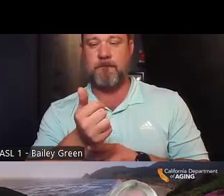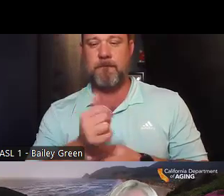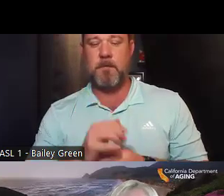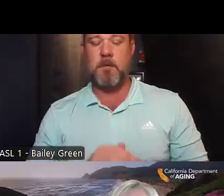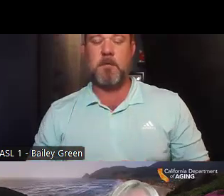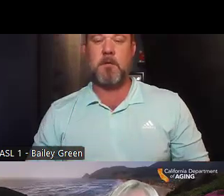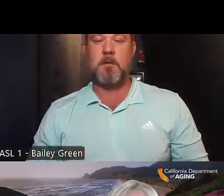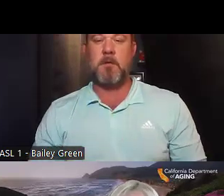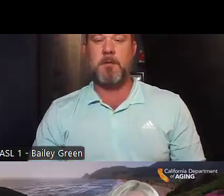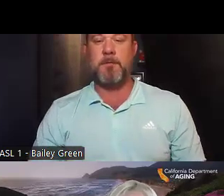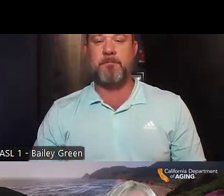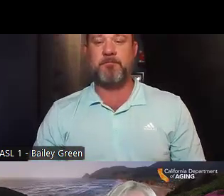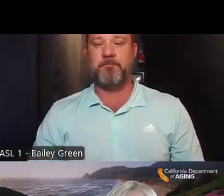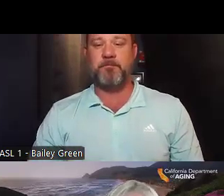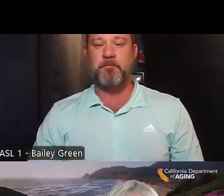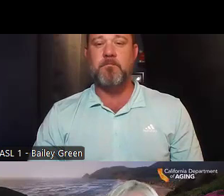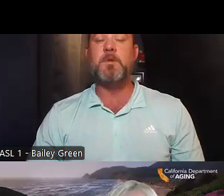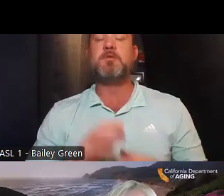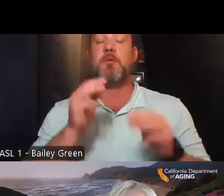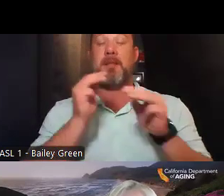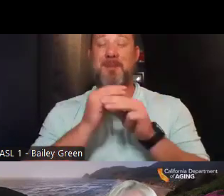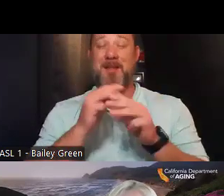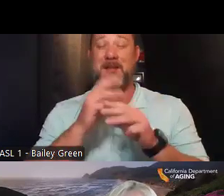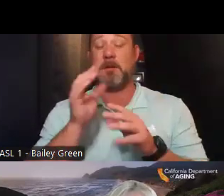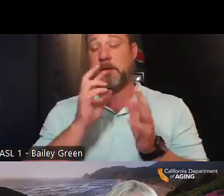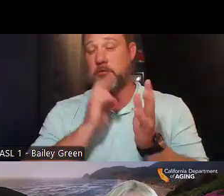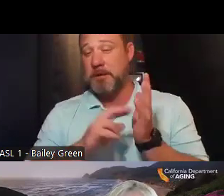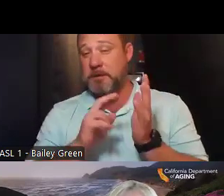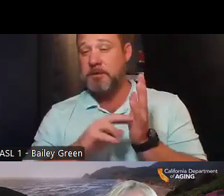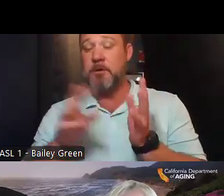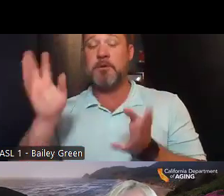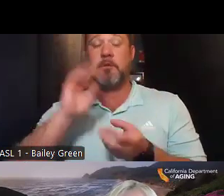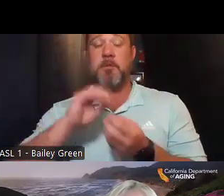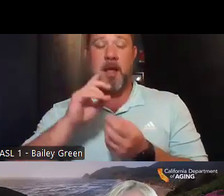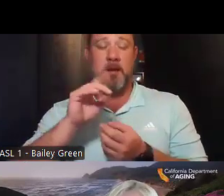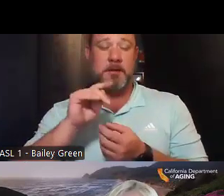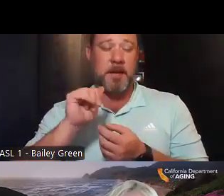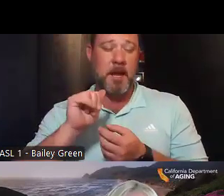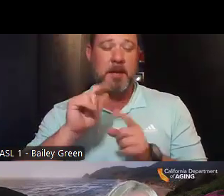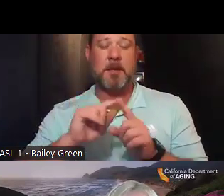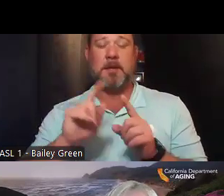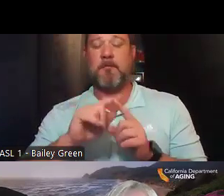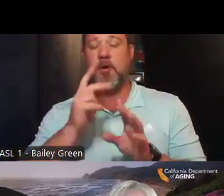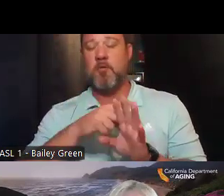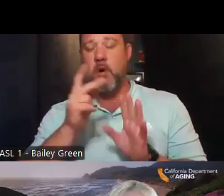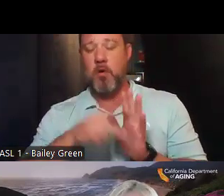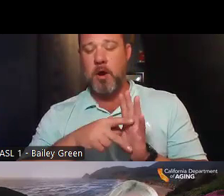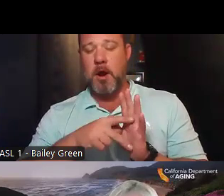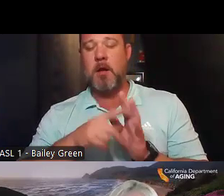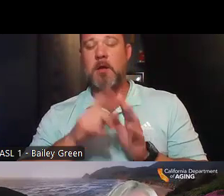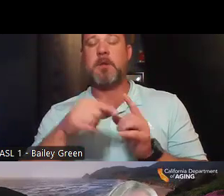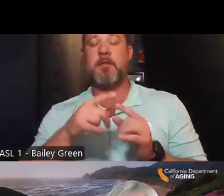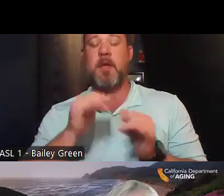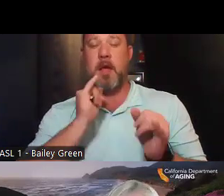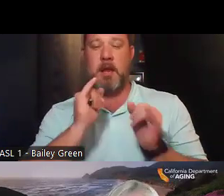again, Mathematica did desk research, looked at available data from different programs, and then did interviews